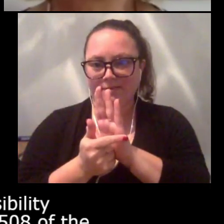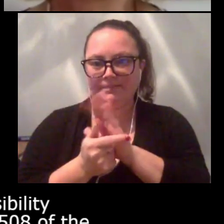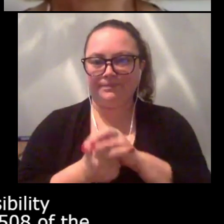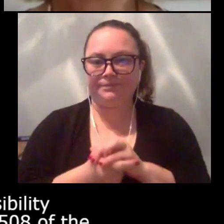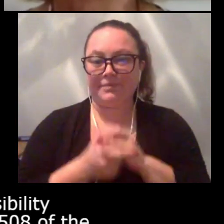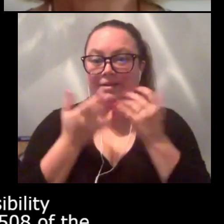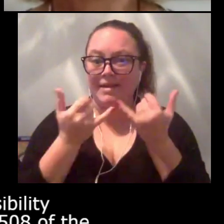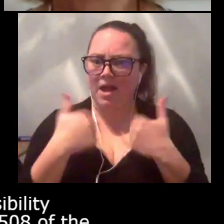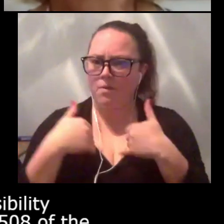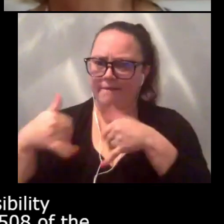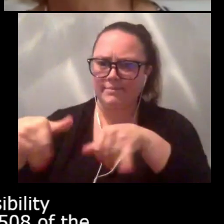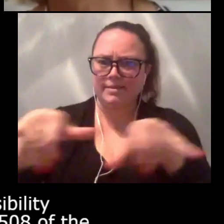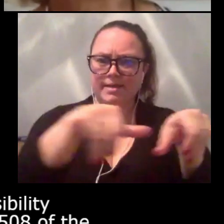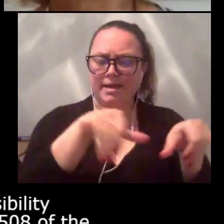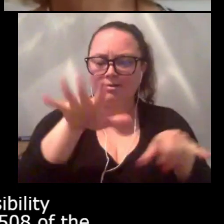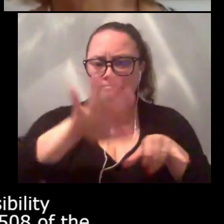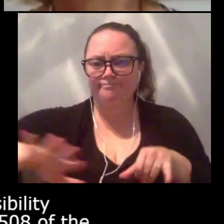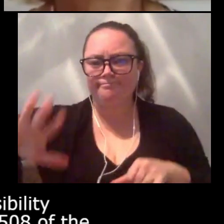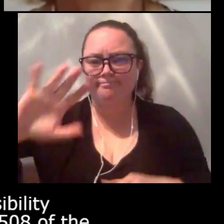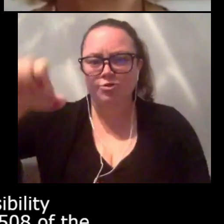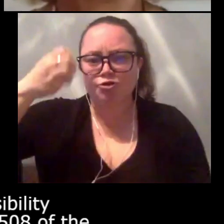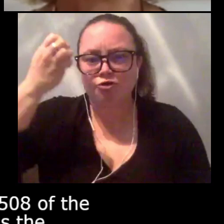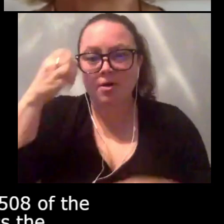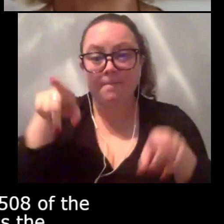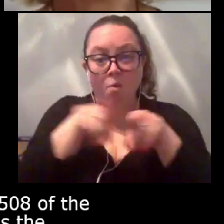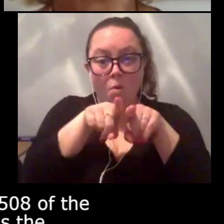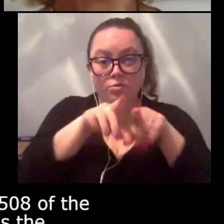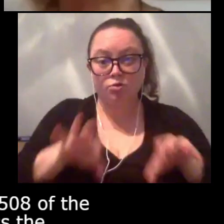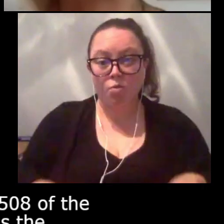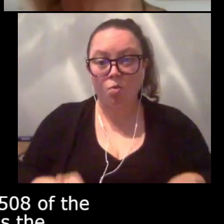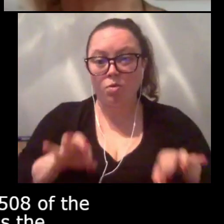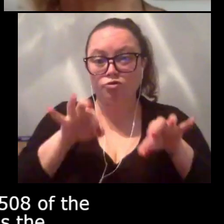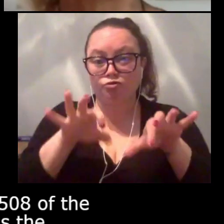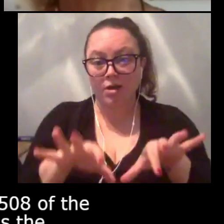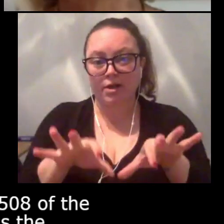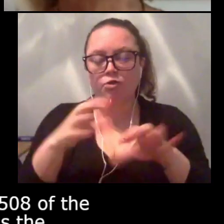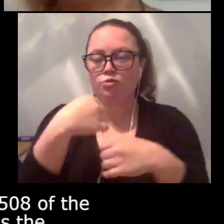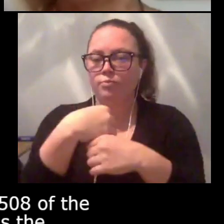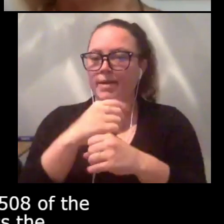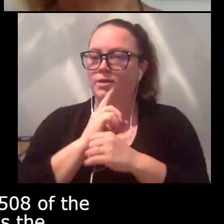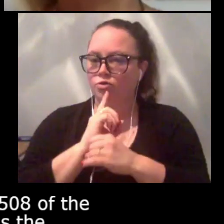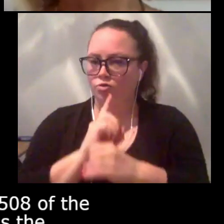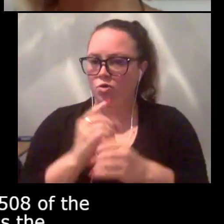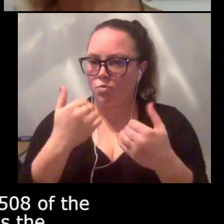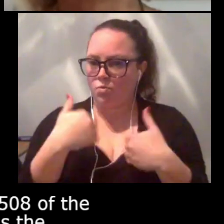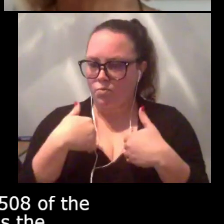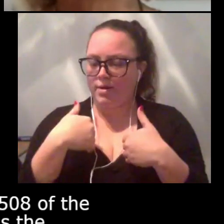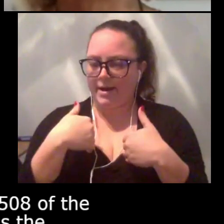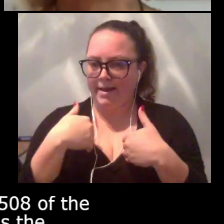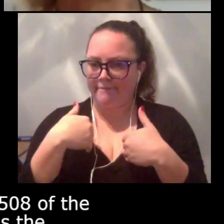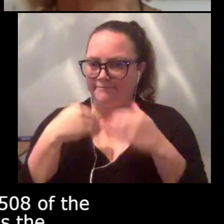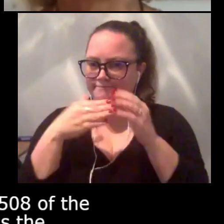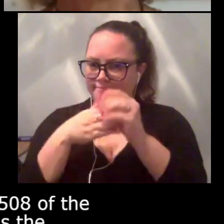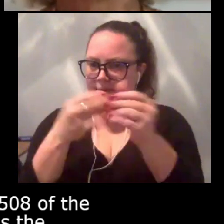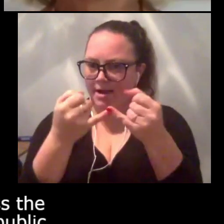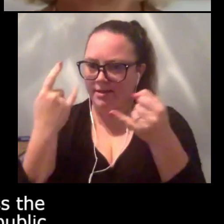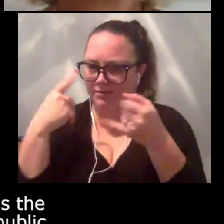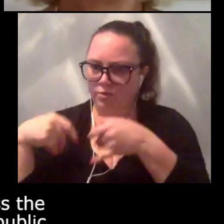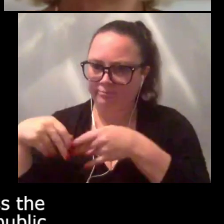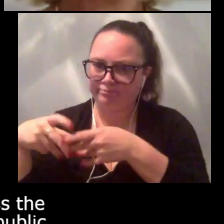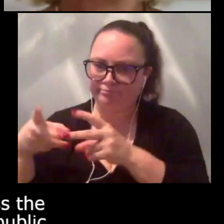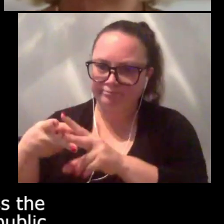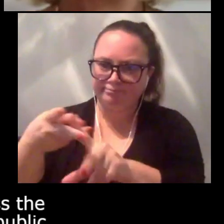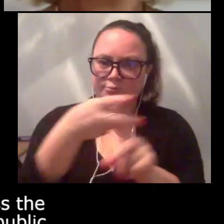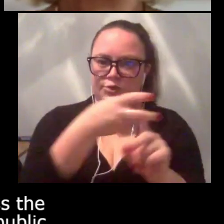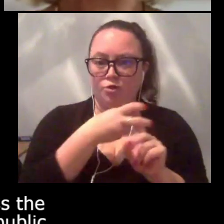in Australia to ensure the public procurement. But as I said, this is really important as well for